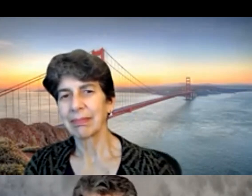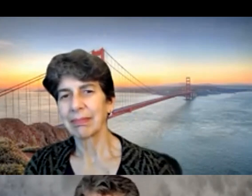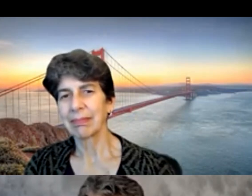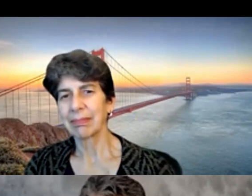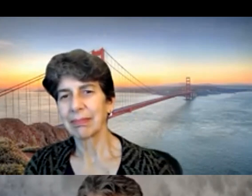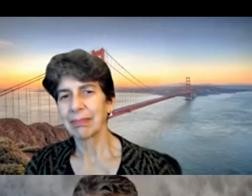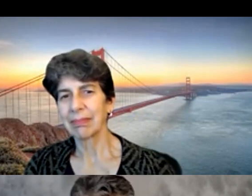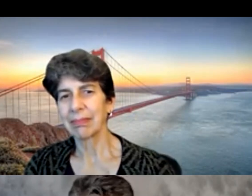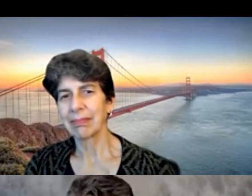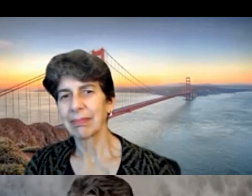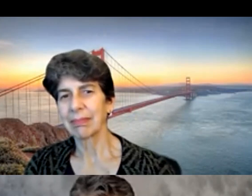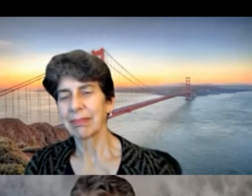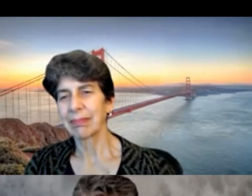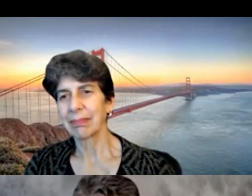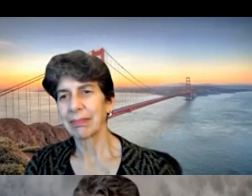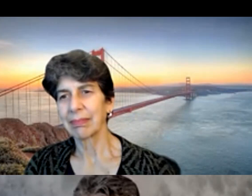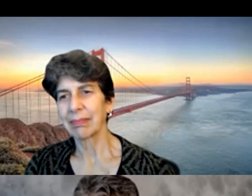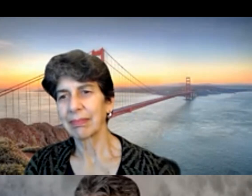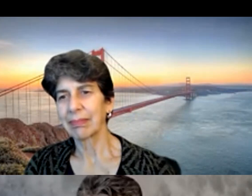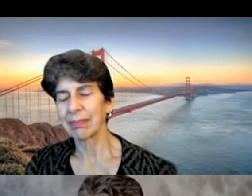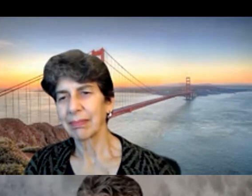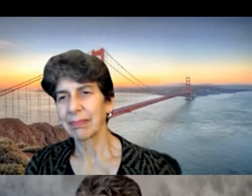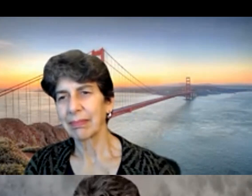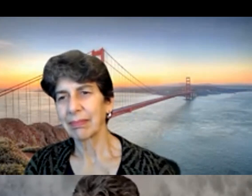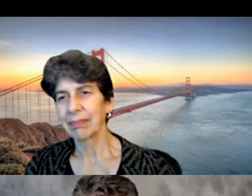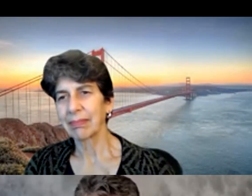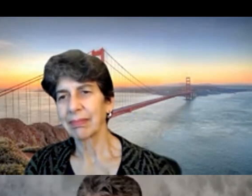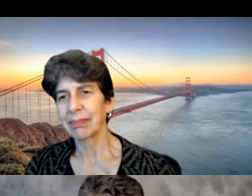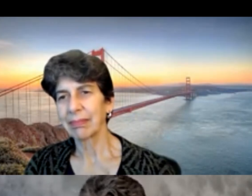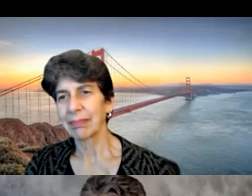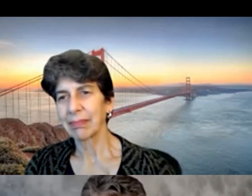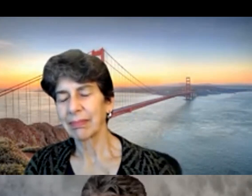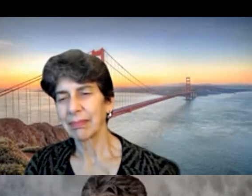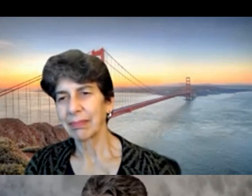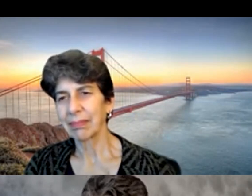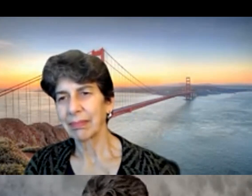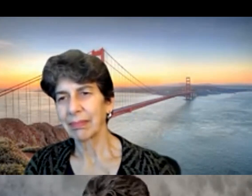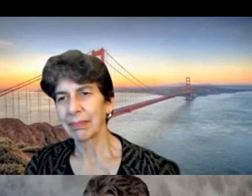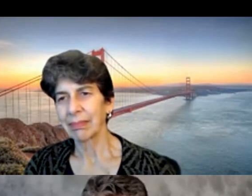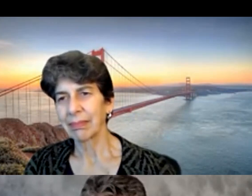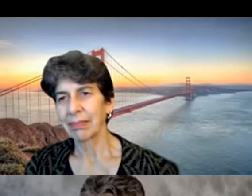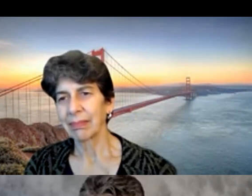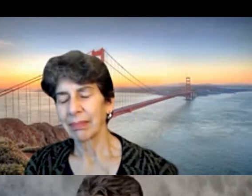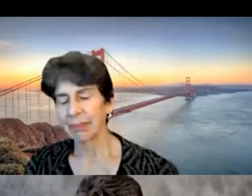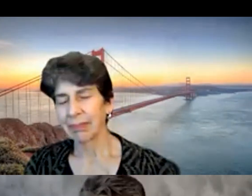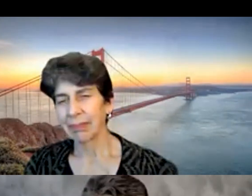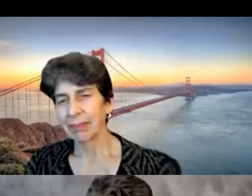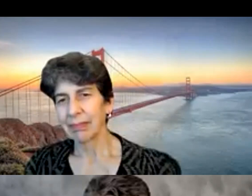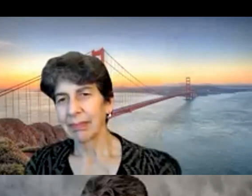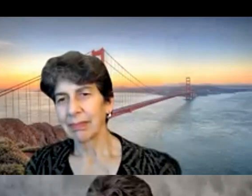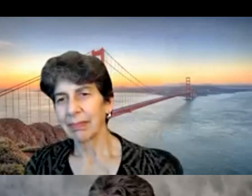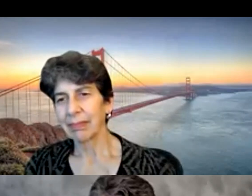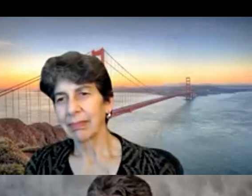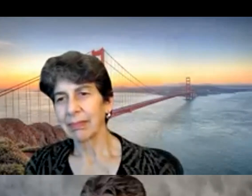these things, without having care providers and backup care providers, when somebody calls in 5 minutes before